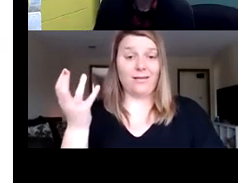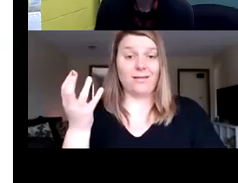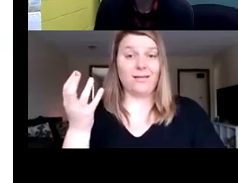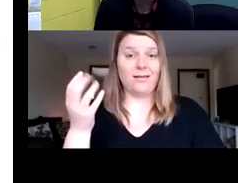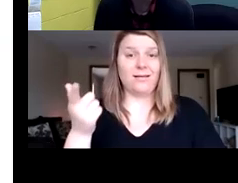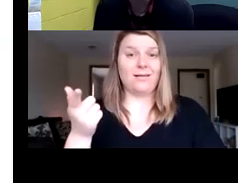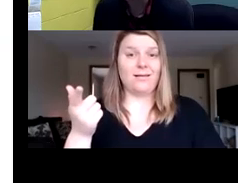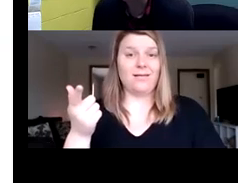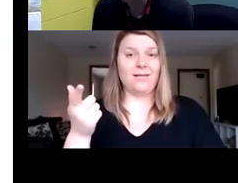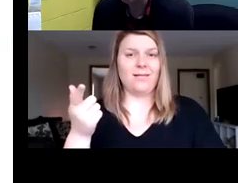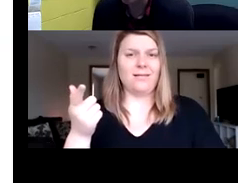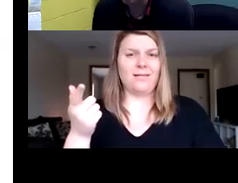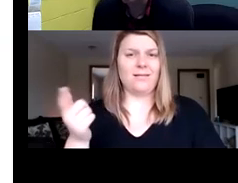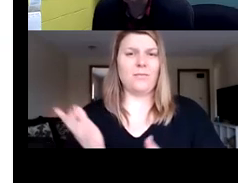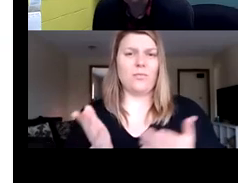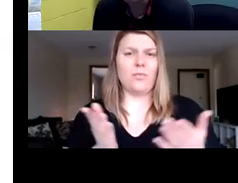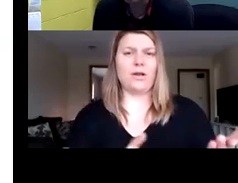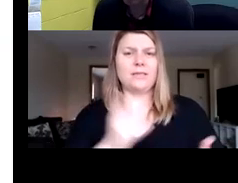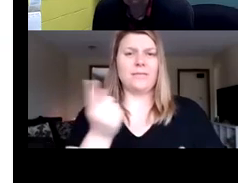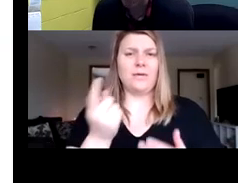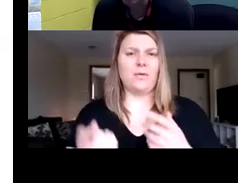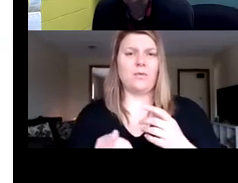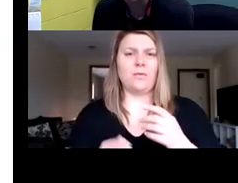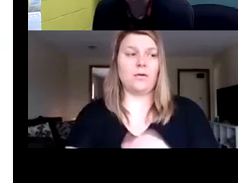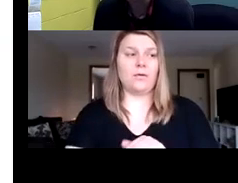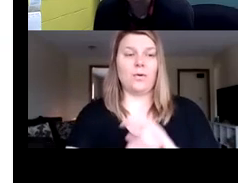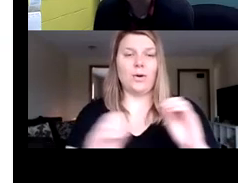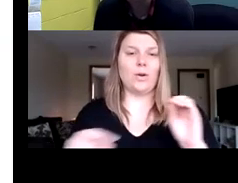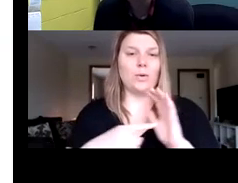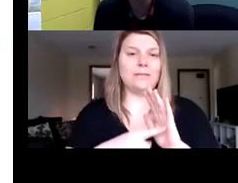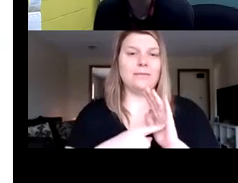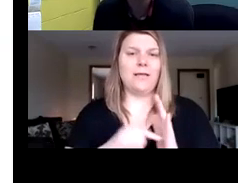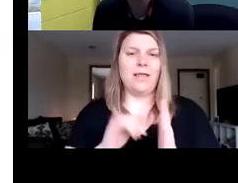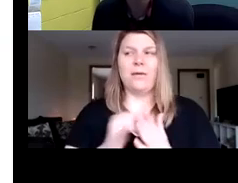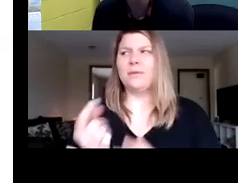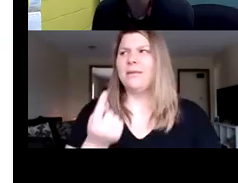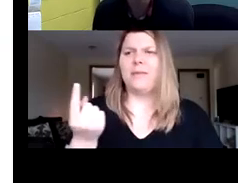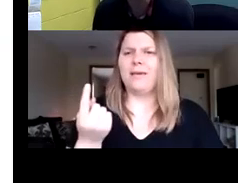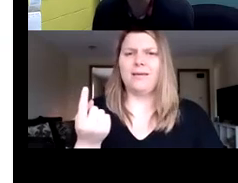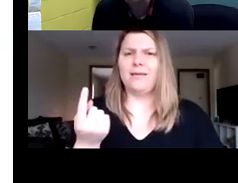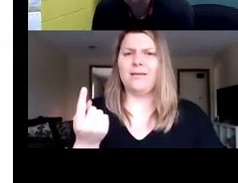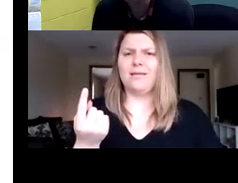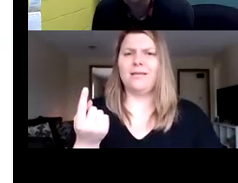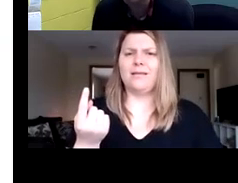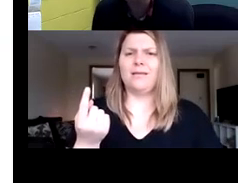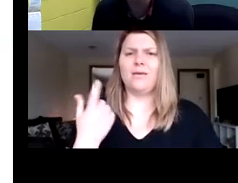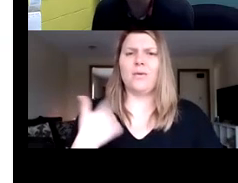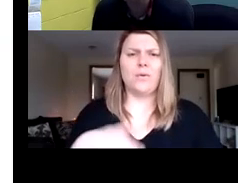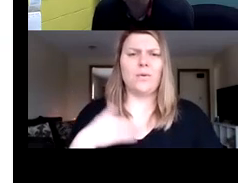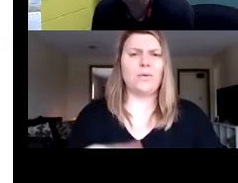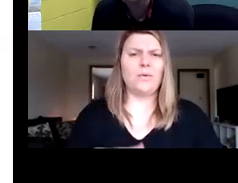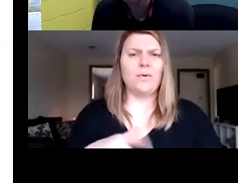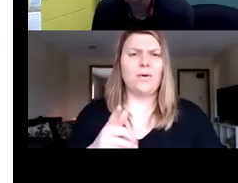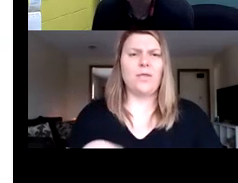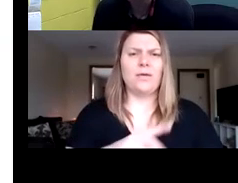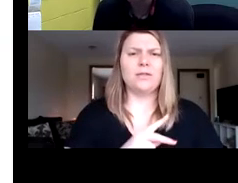just carrying something without being seen, without being symptomatic, that was something that was just beyond what these